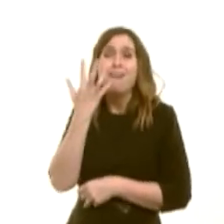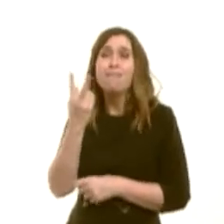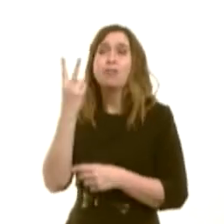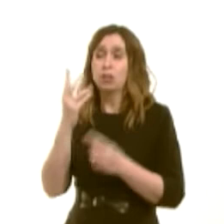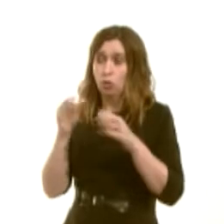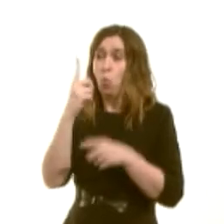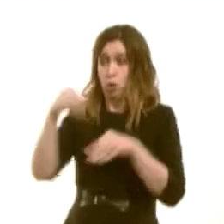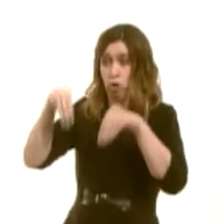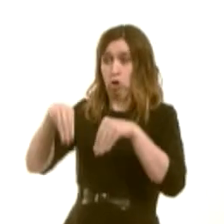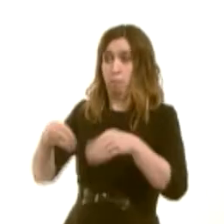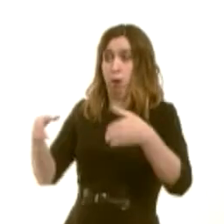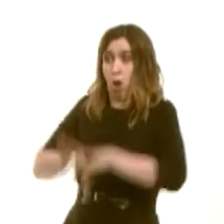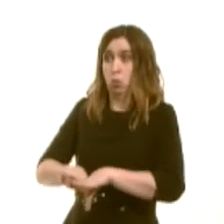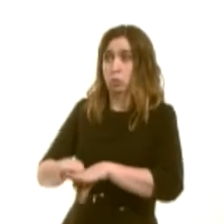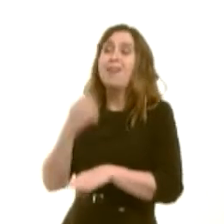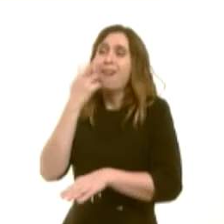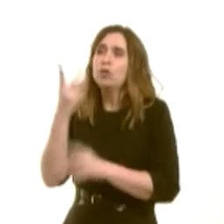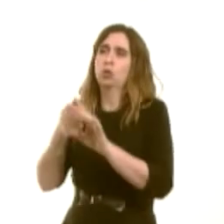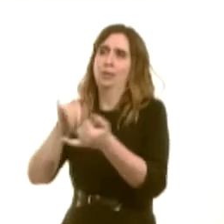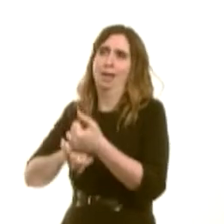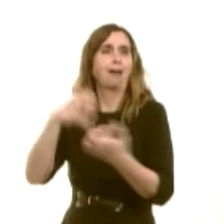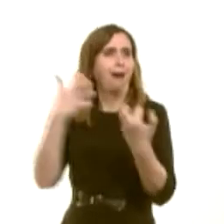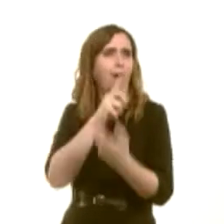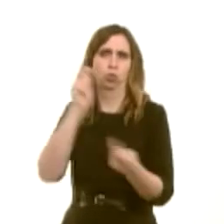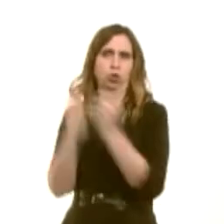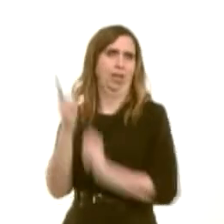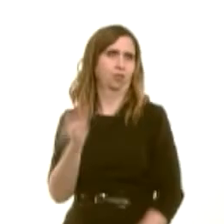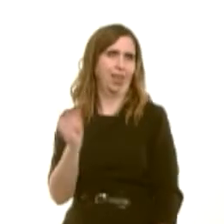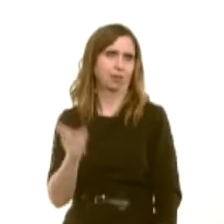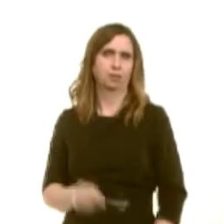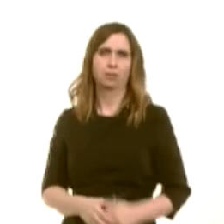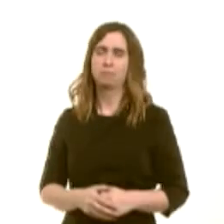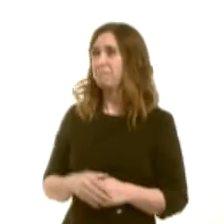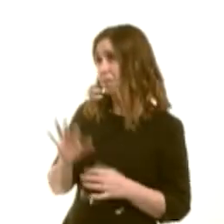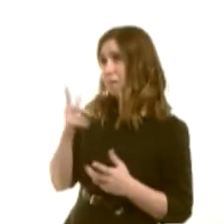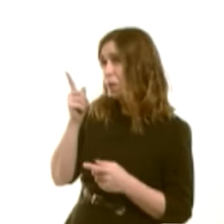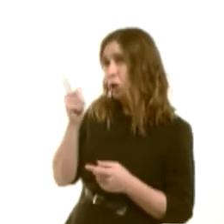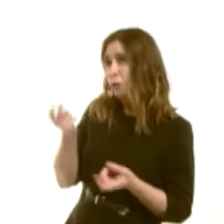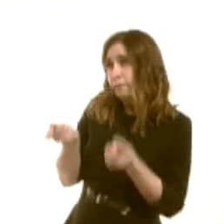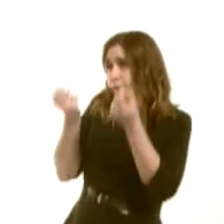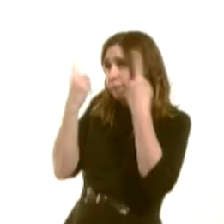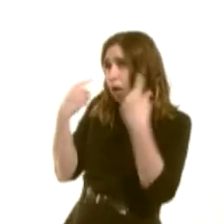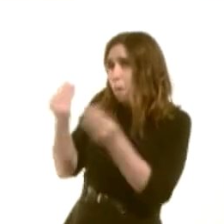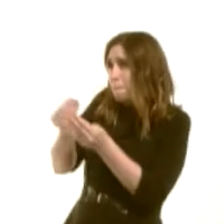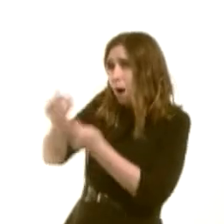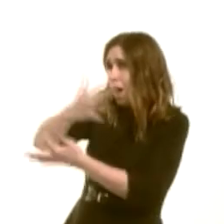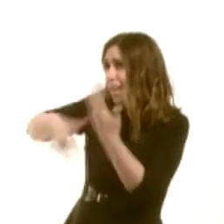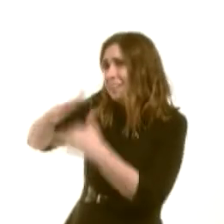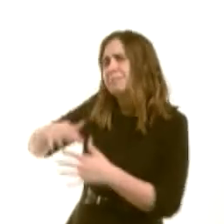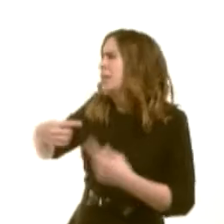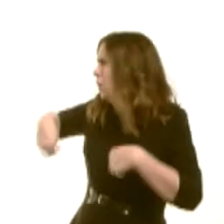day shop is closing on our high street? I know he doesn't understand market principles, but those of us on these benches might try and